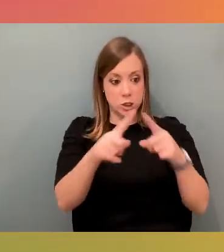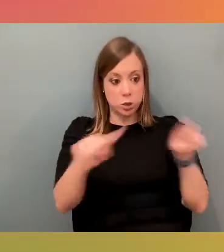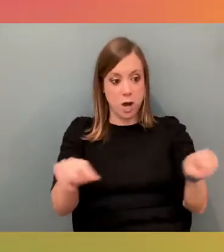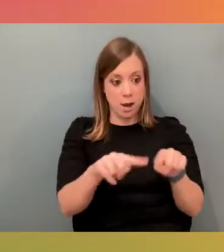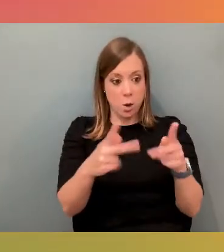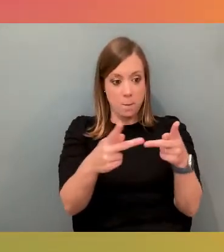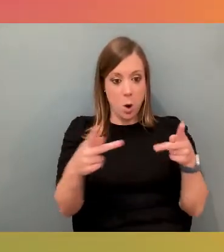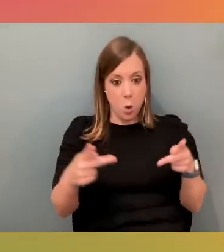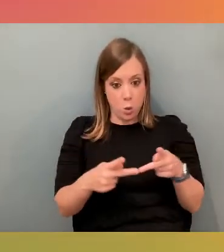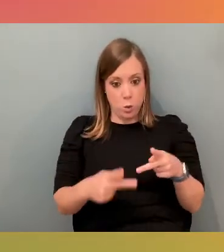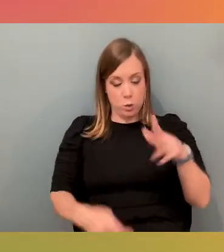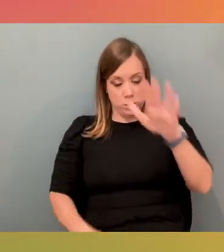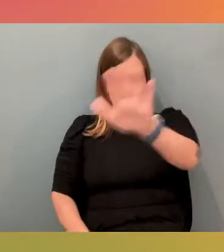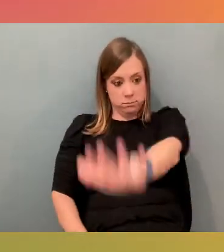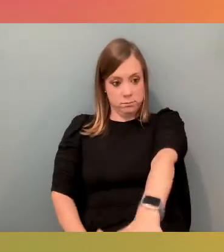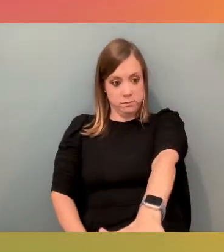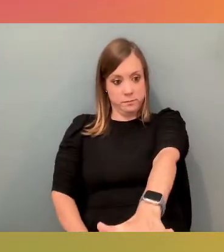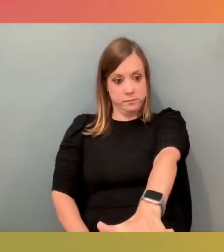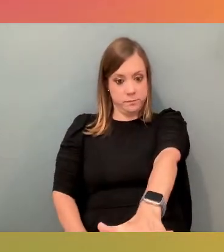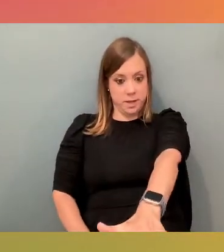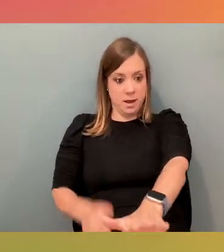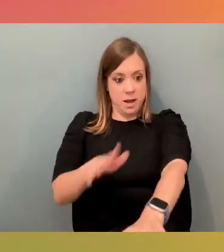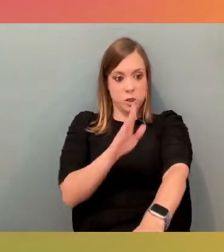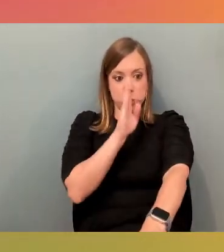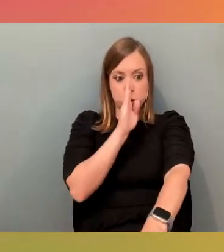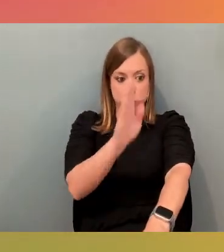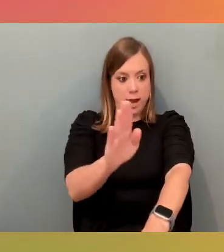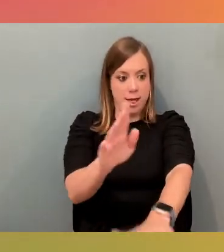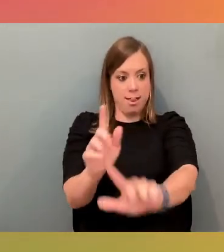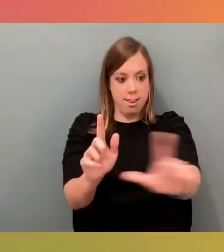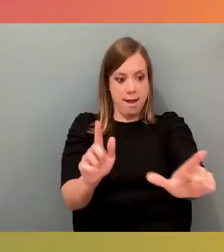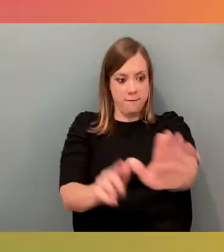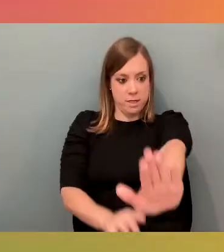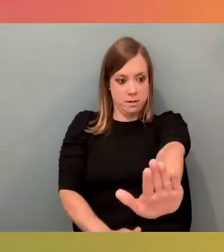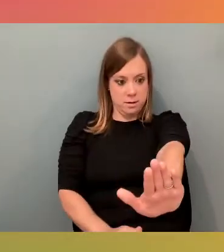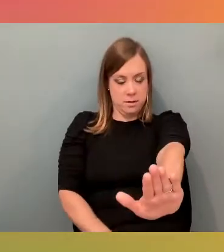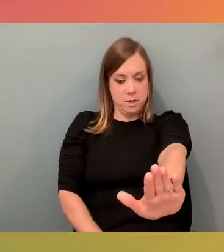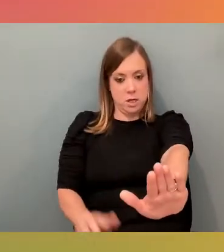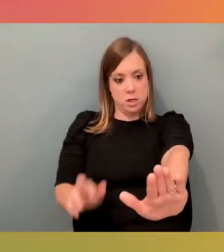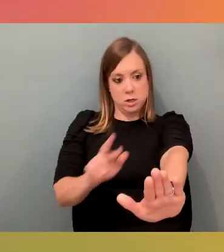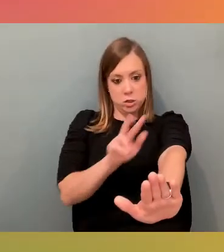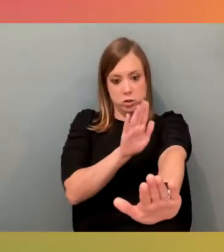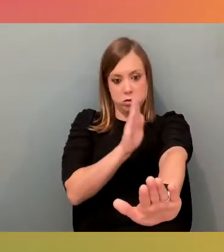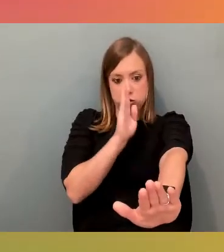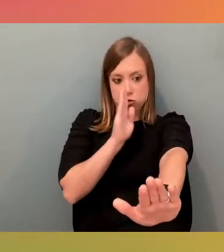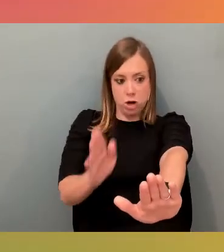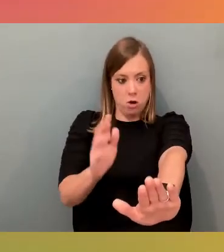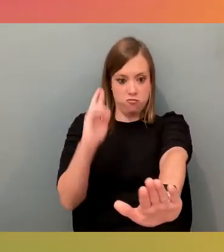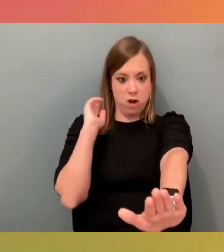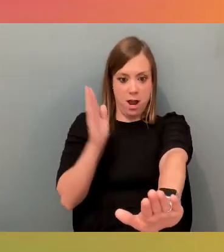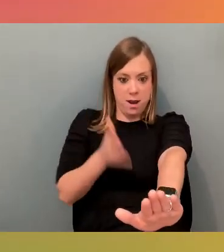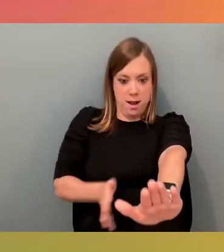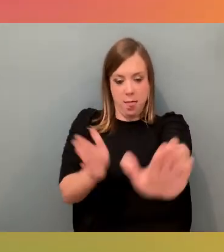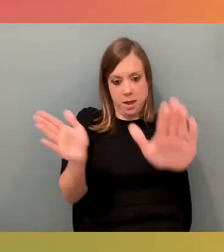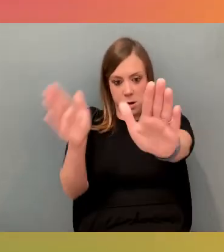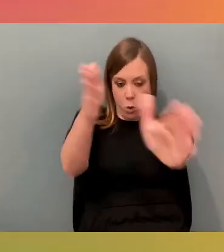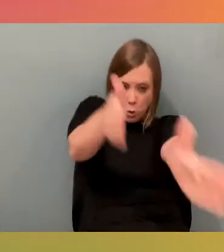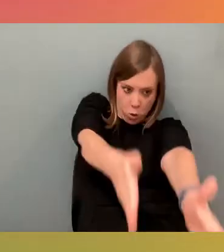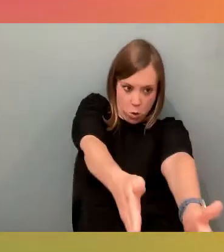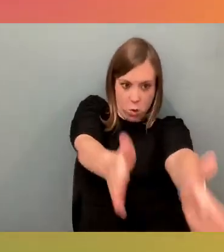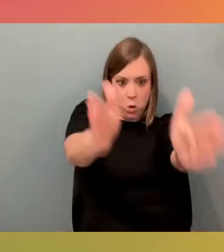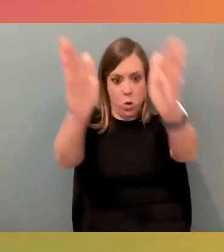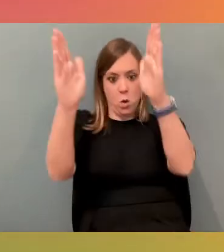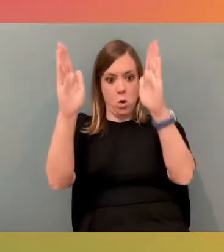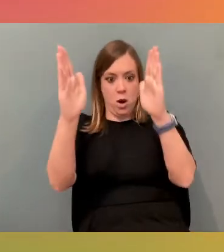variation, whatever feels best for your practice today, passive or active. Beautiful. Press down into the feet as you lift